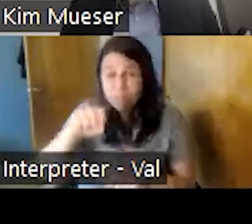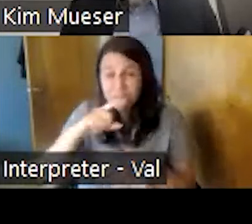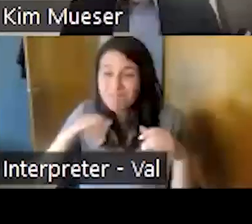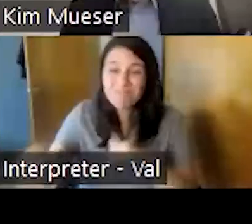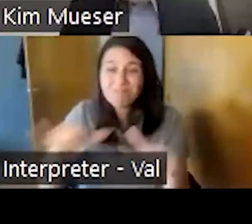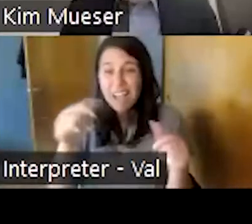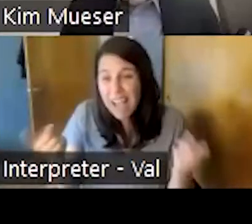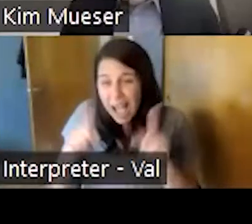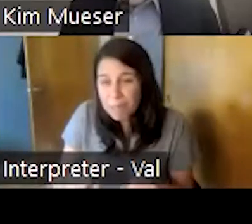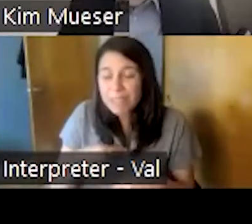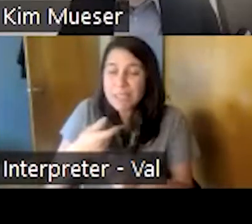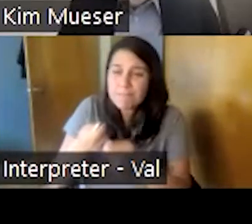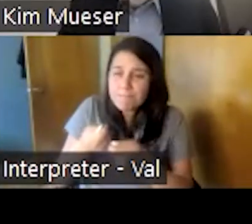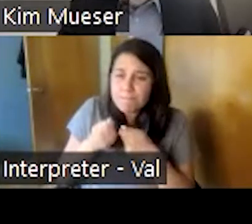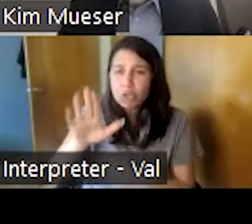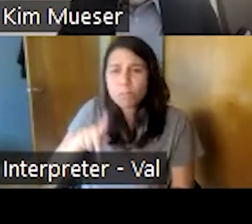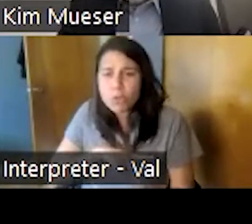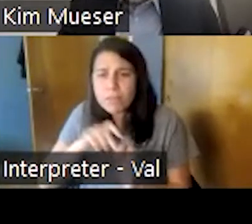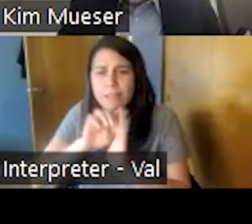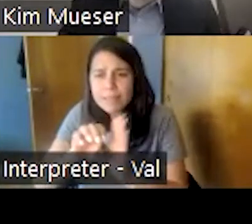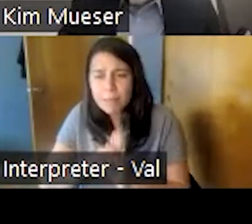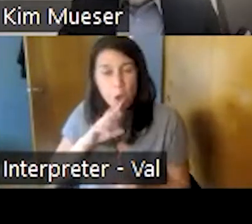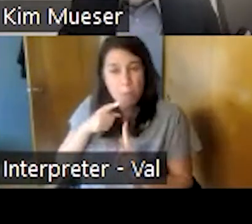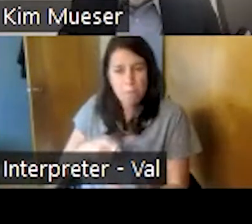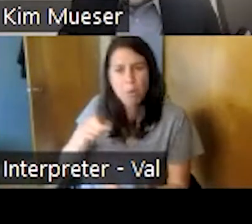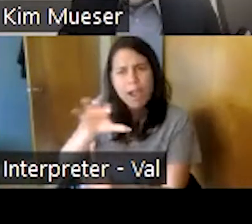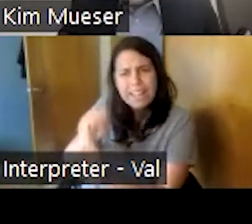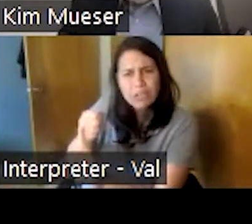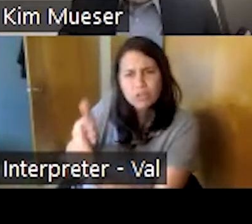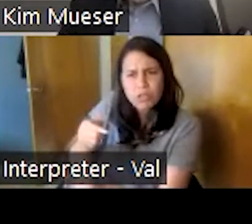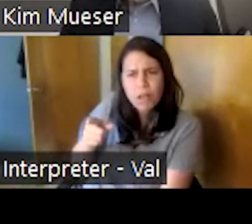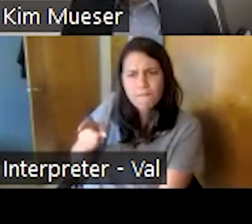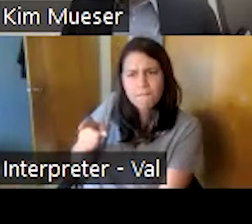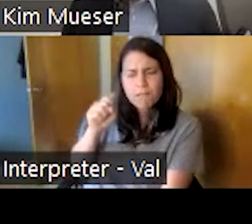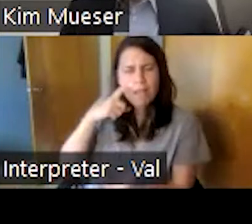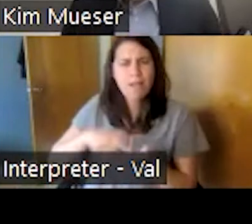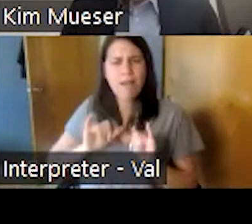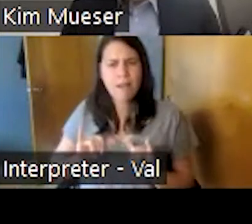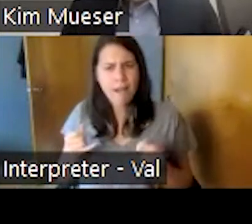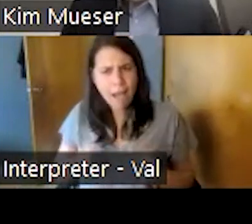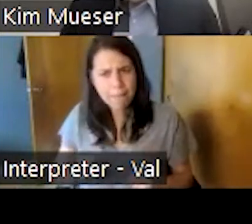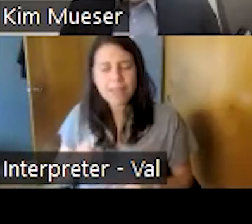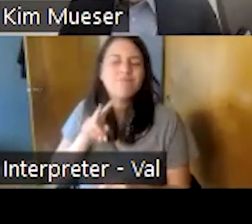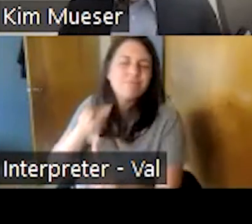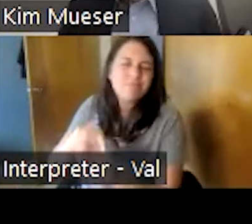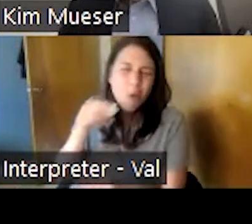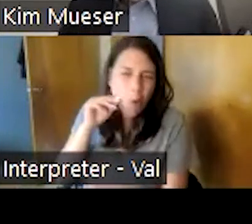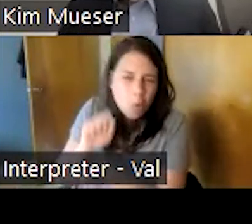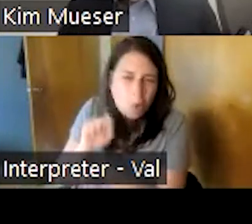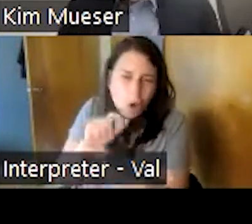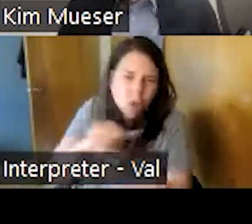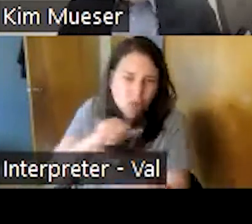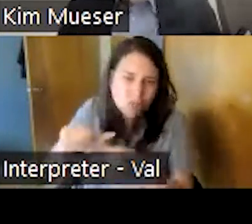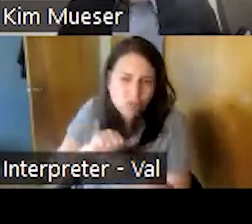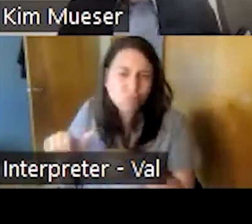examples, but get people trying to catch them on their own and then practice helping them by going over homework assignments. We